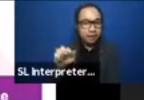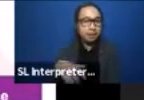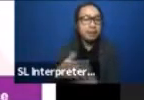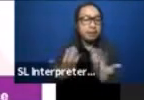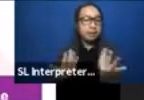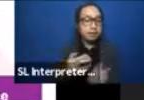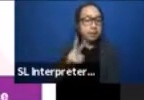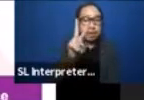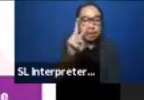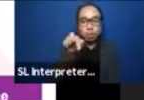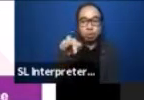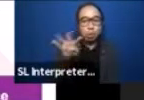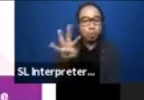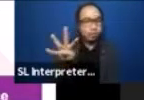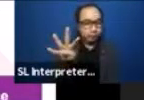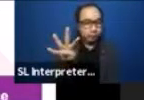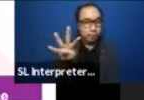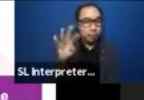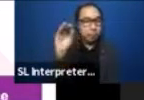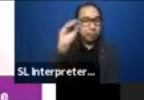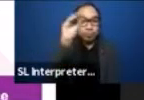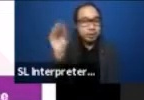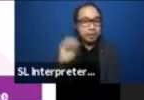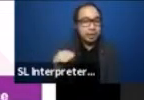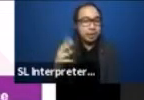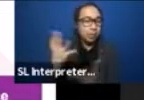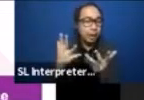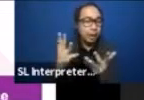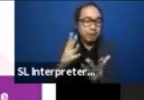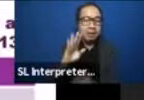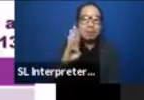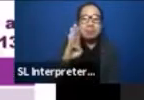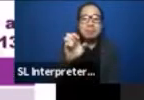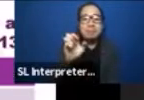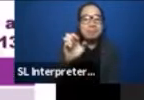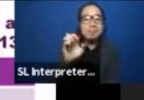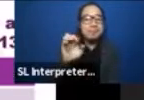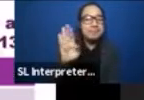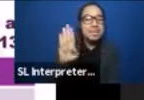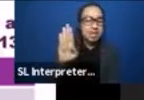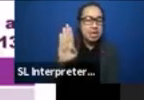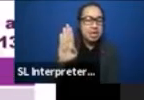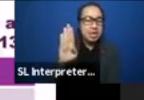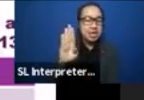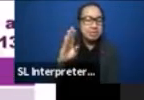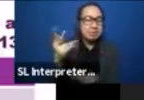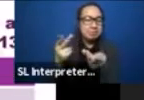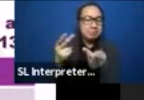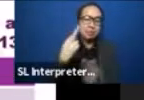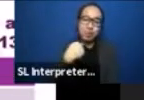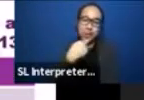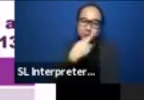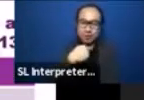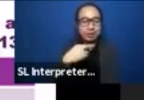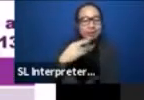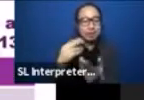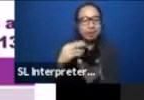2.4 time happened at the beer gardens. In terms of looking at the factor associated with the